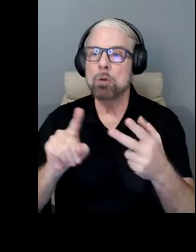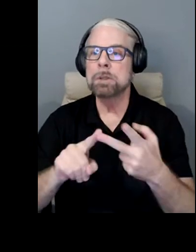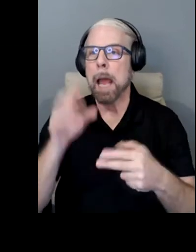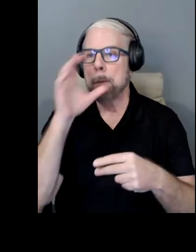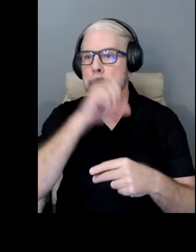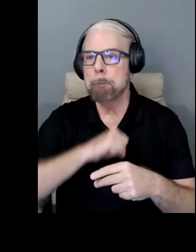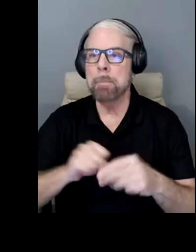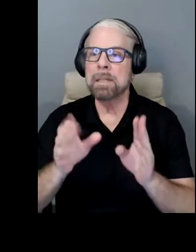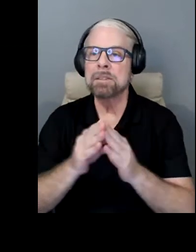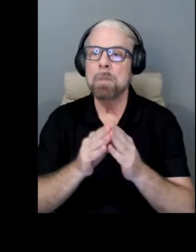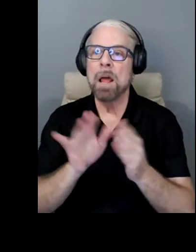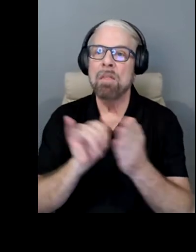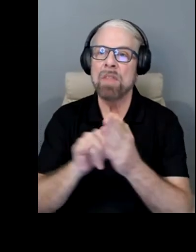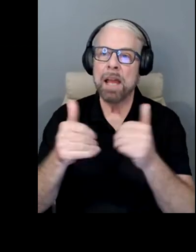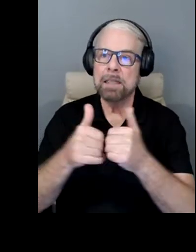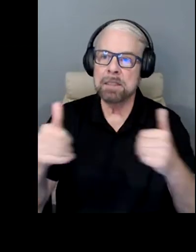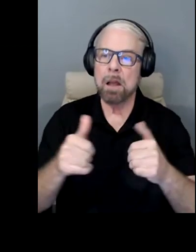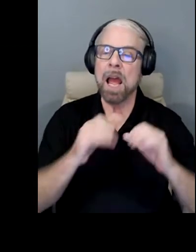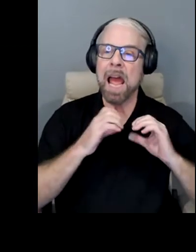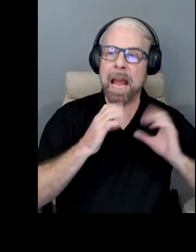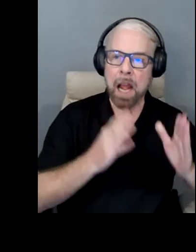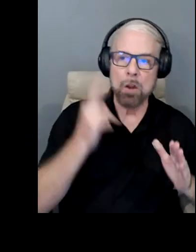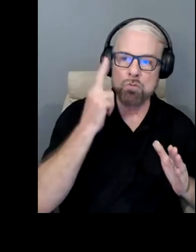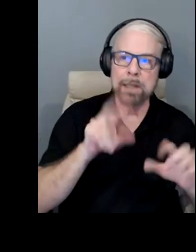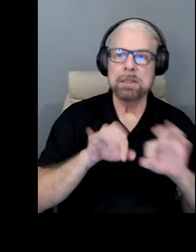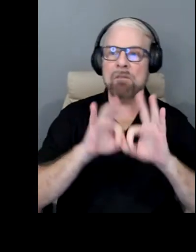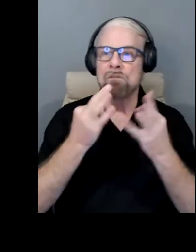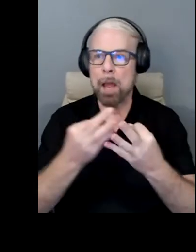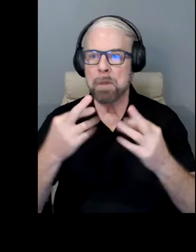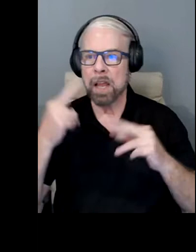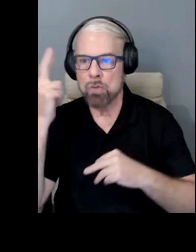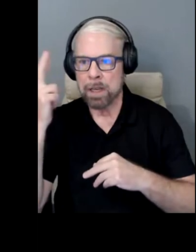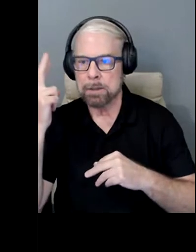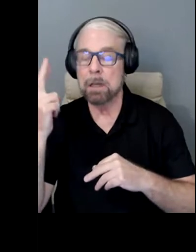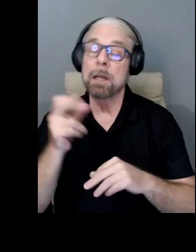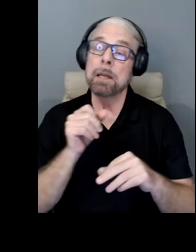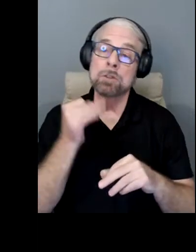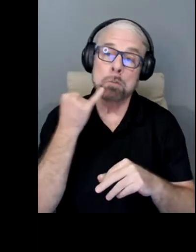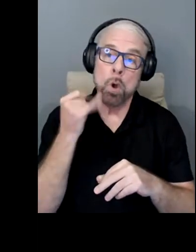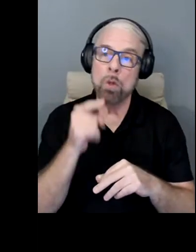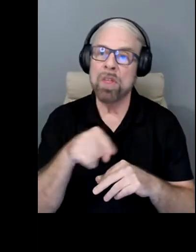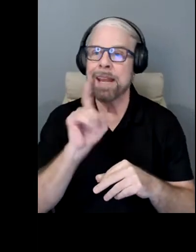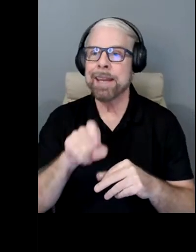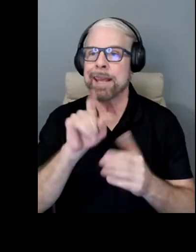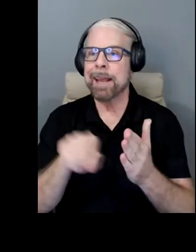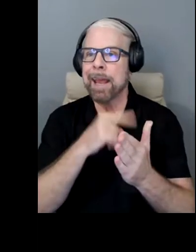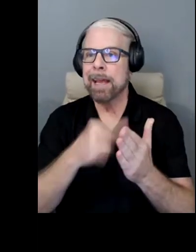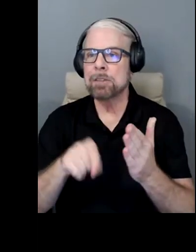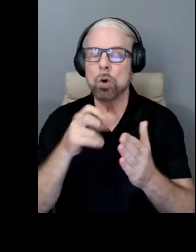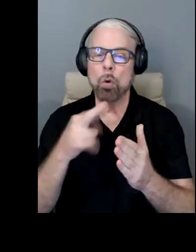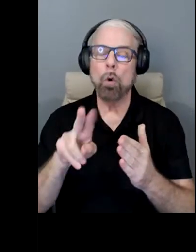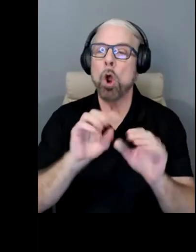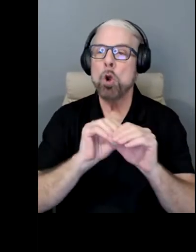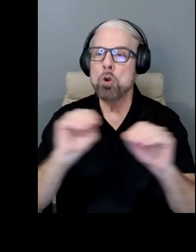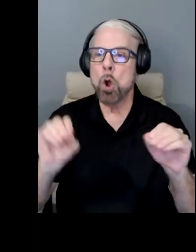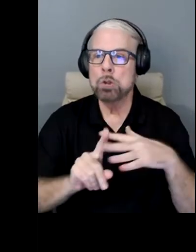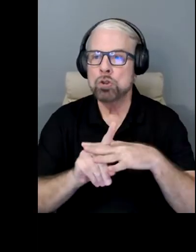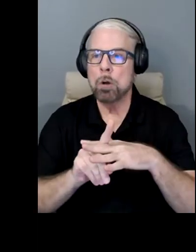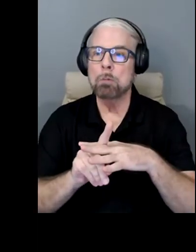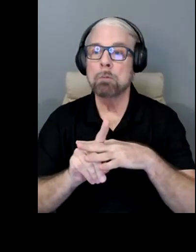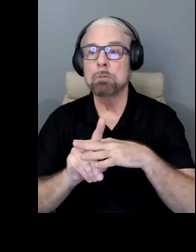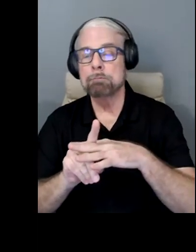is separated between client reasons, family reasons. If they had to cancel or it's a no-show as you show